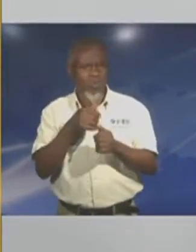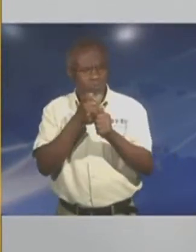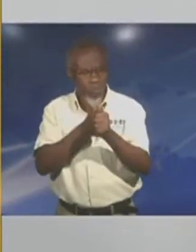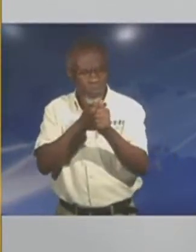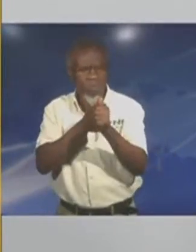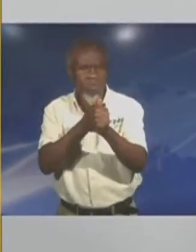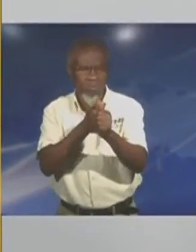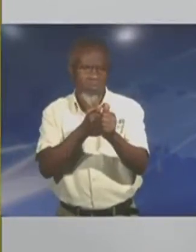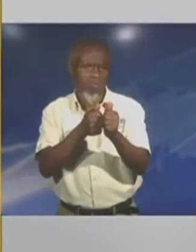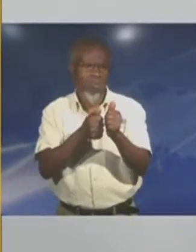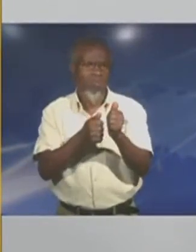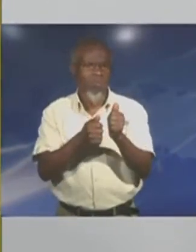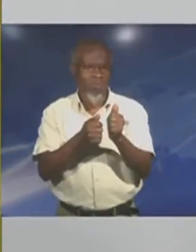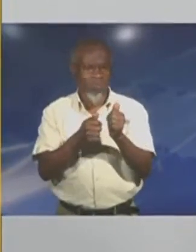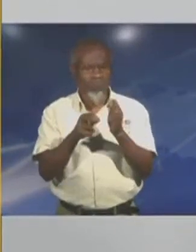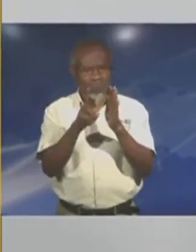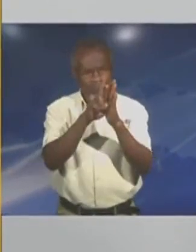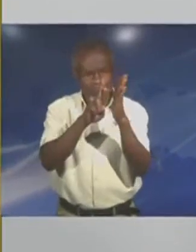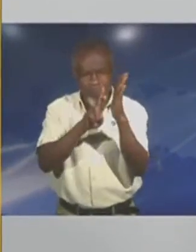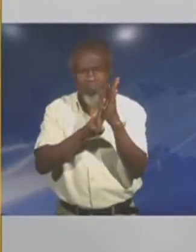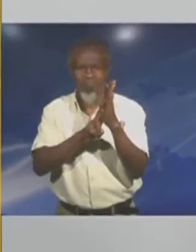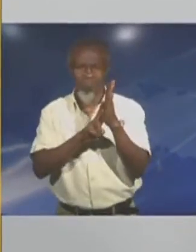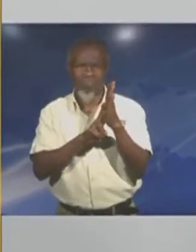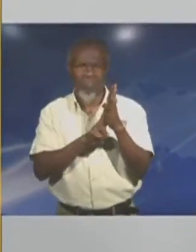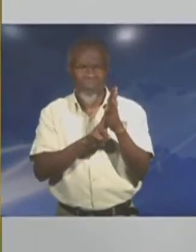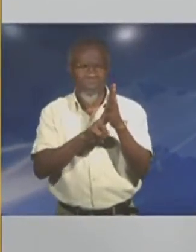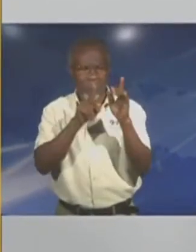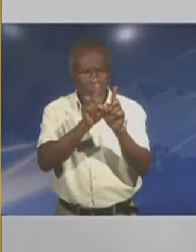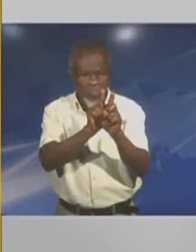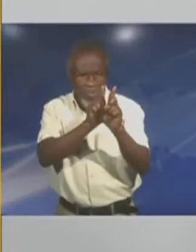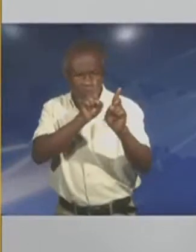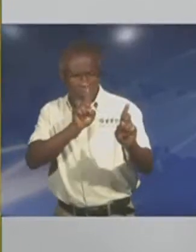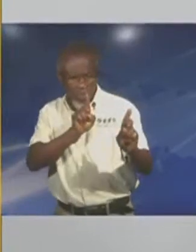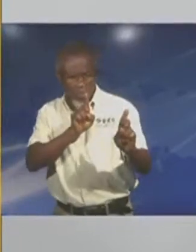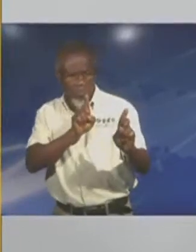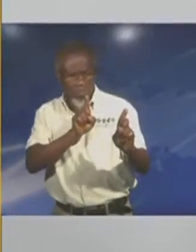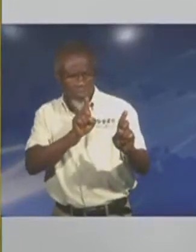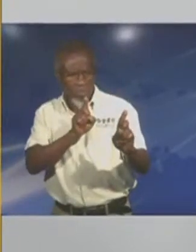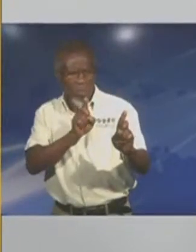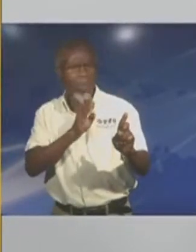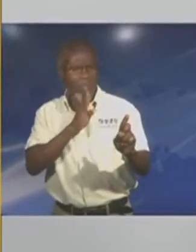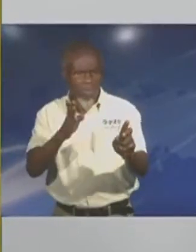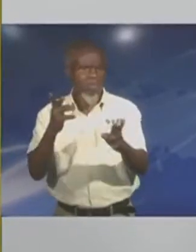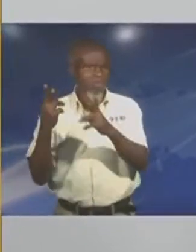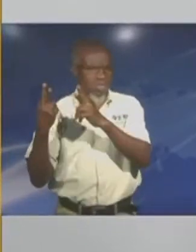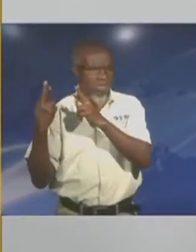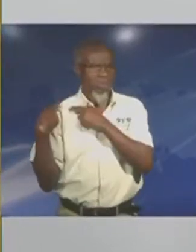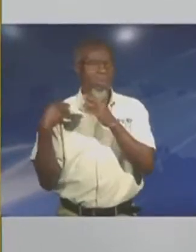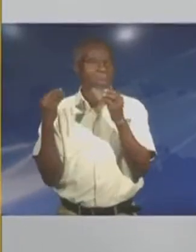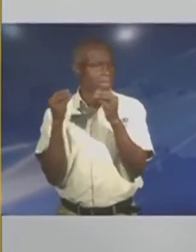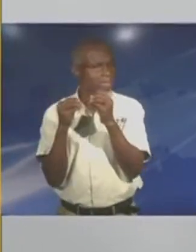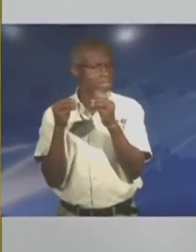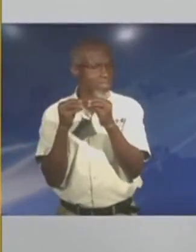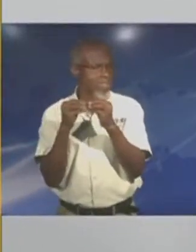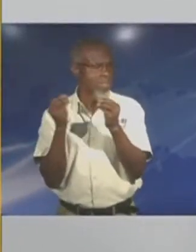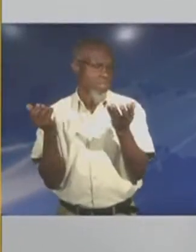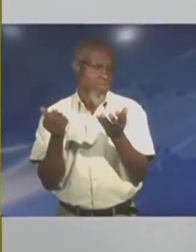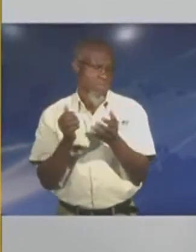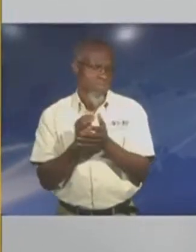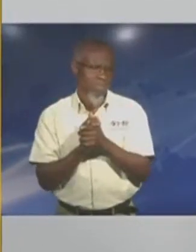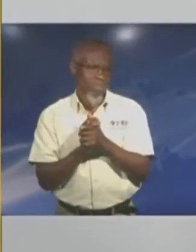practice social, civic, and personal responsibility. And let's continue to practice those